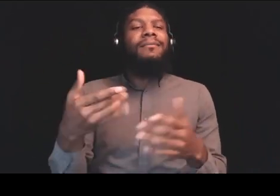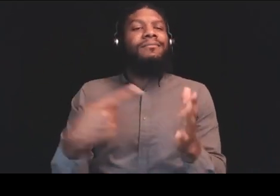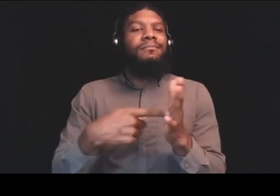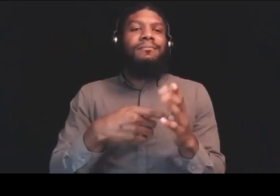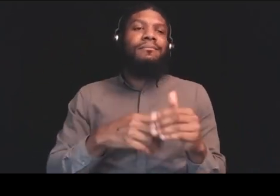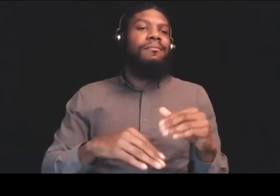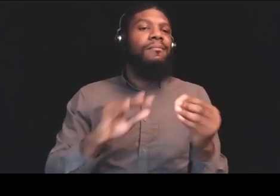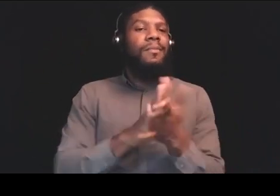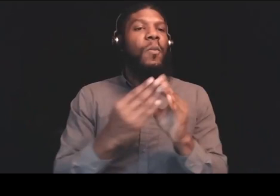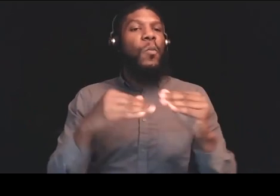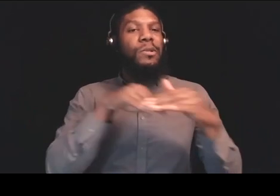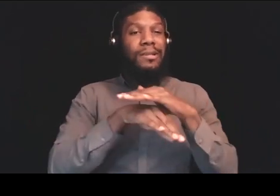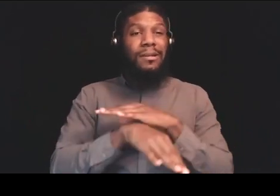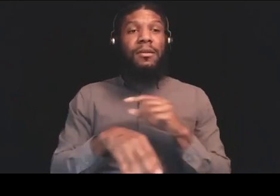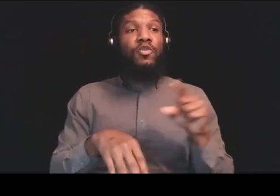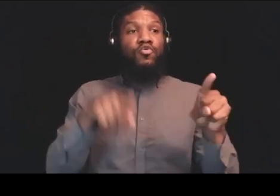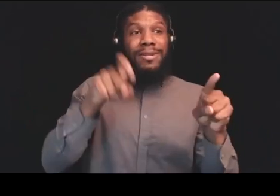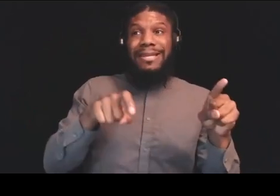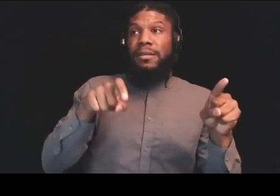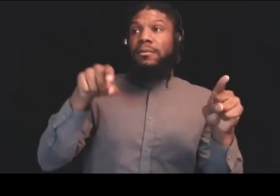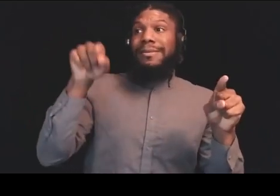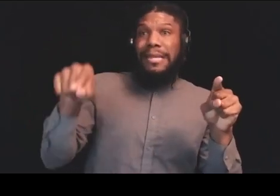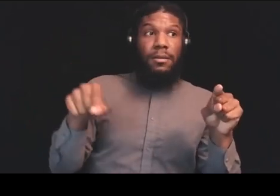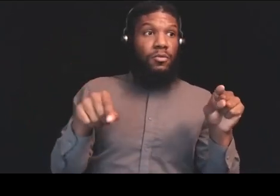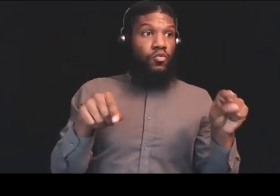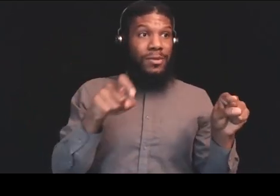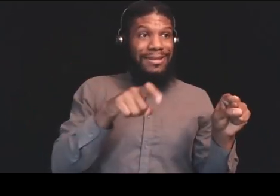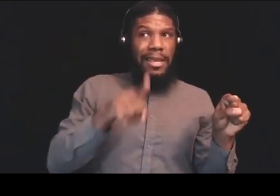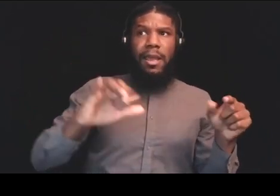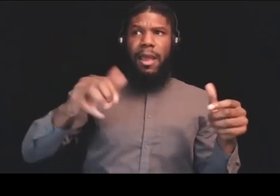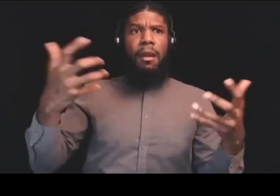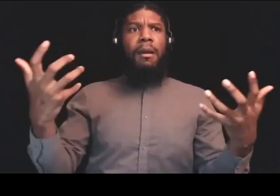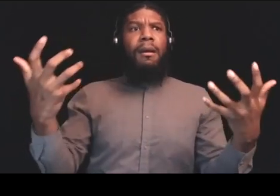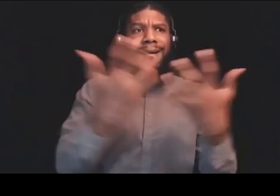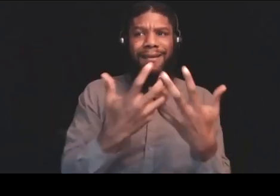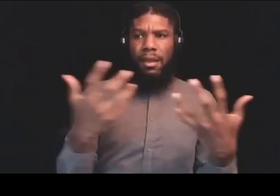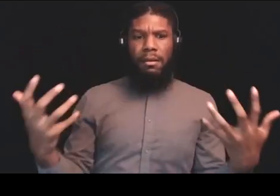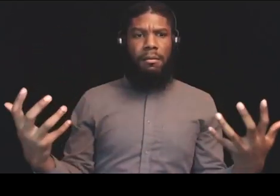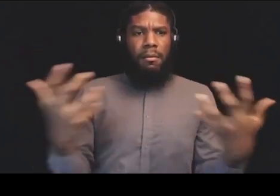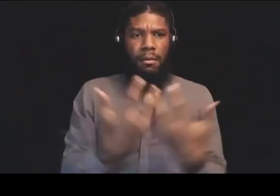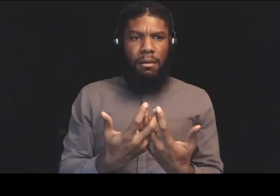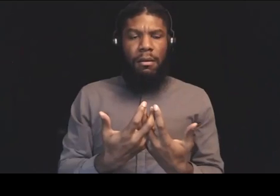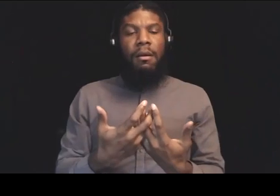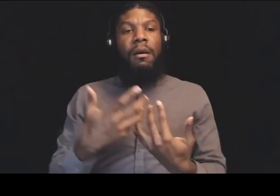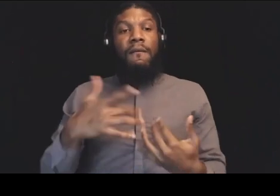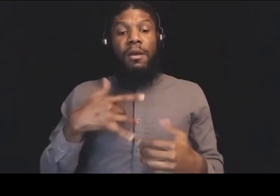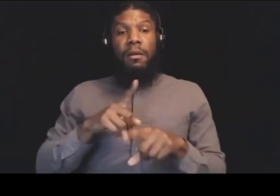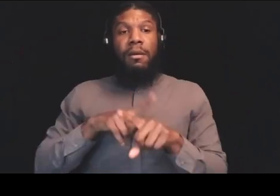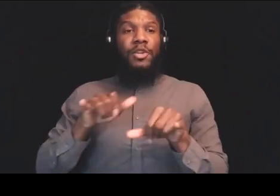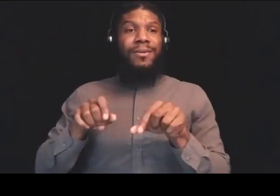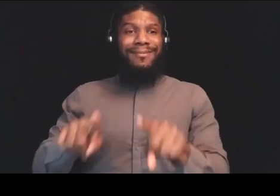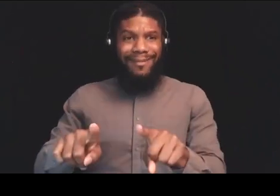meet writers at their points of need. So even asynchronous, you know, which I think in the literature is often relegated